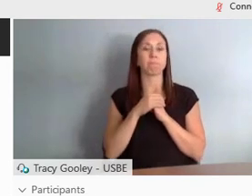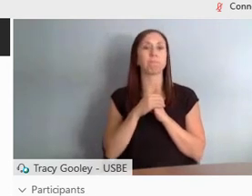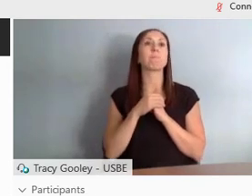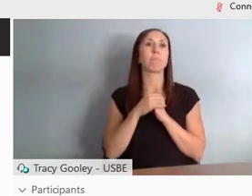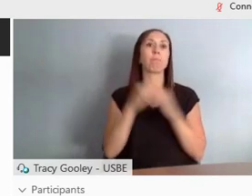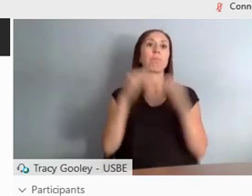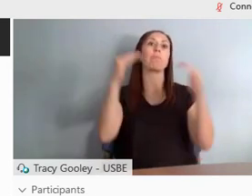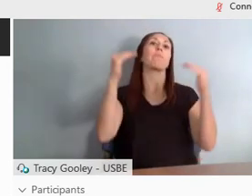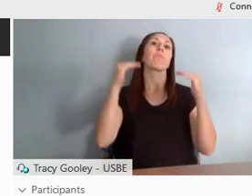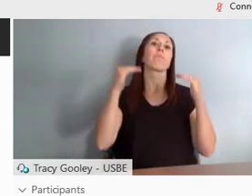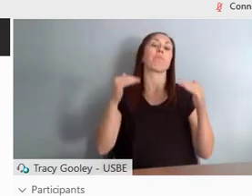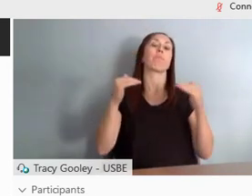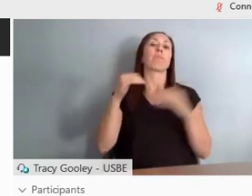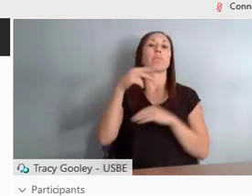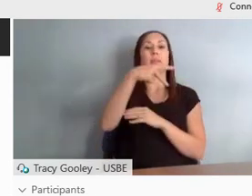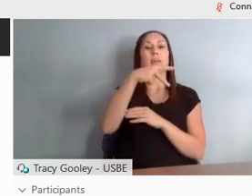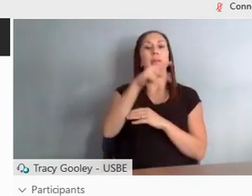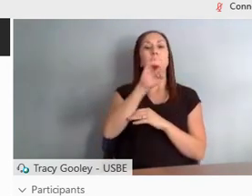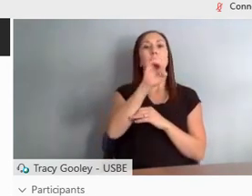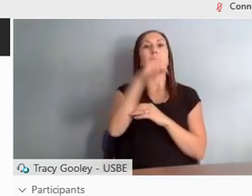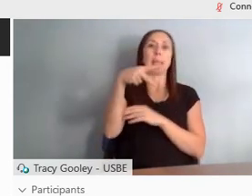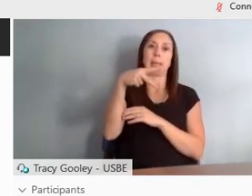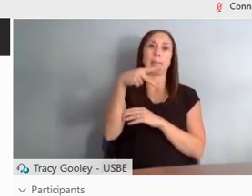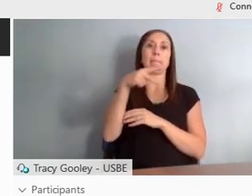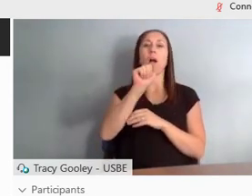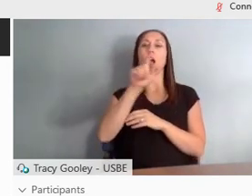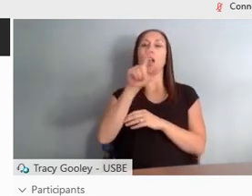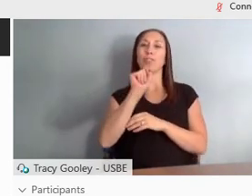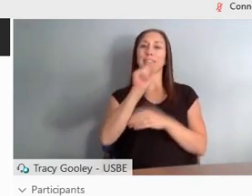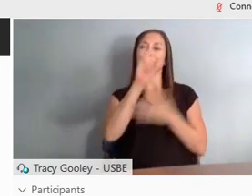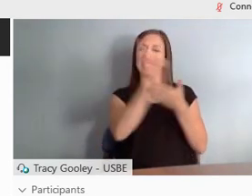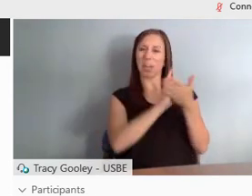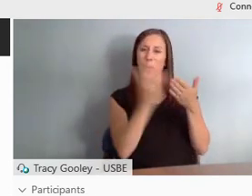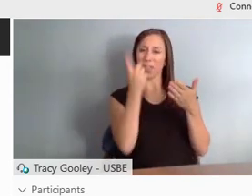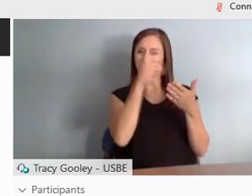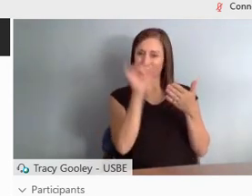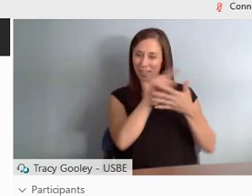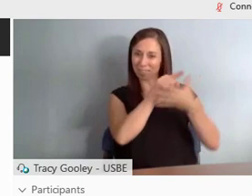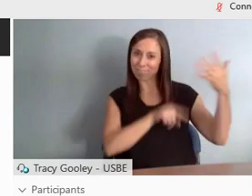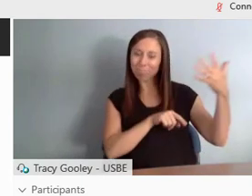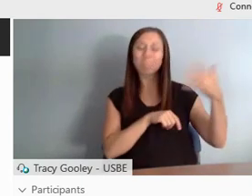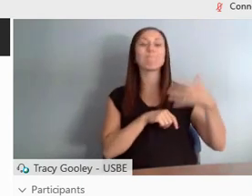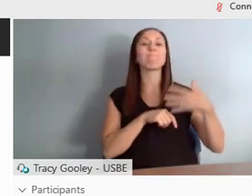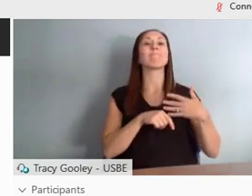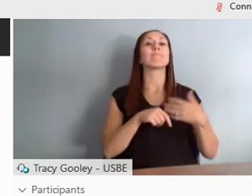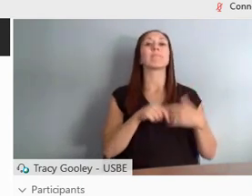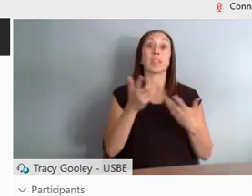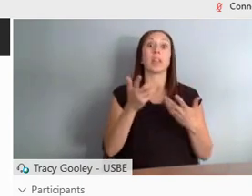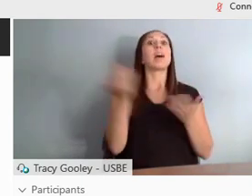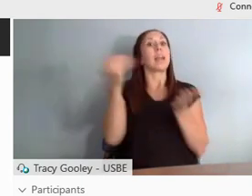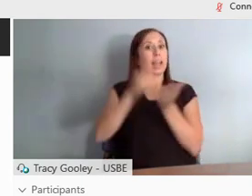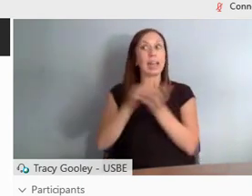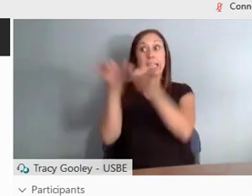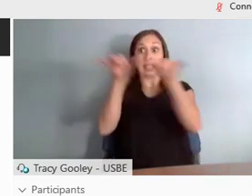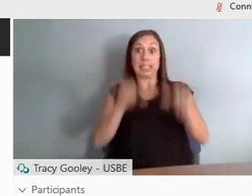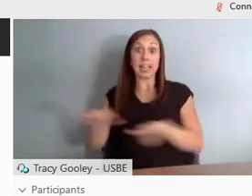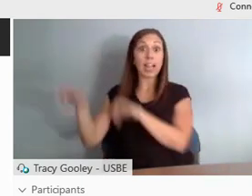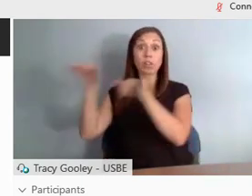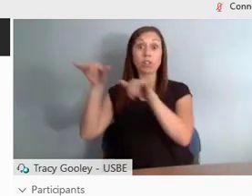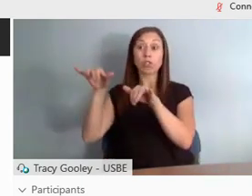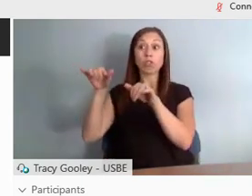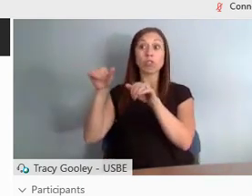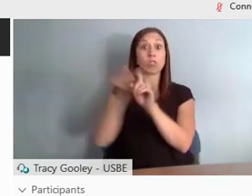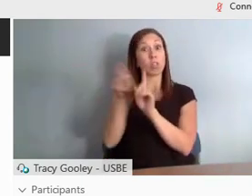All right, so let's look at our PEEP alternate design. So we talked earlier about how we don't have alternate standards for students with